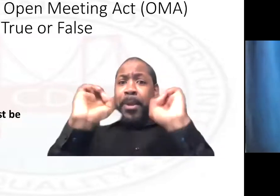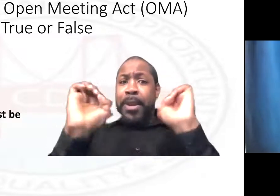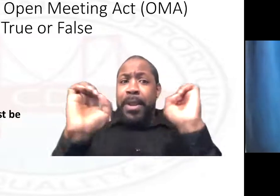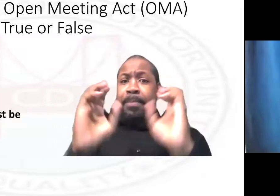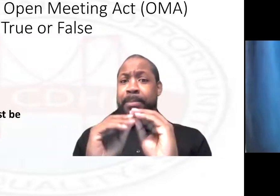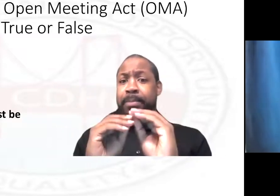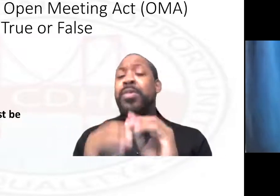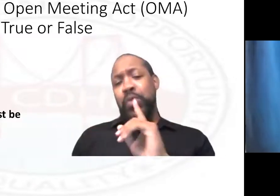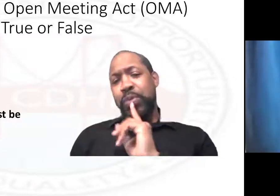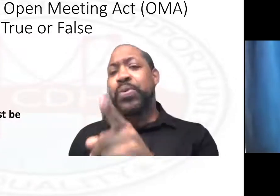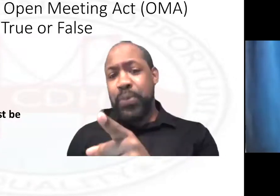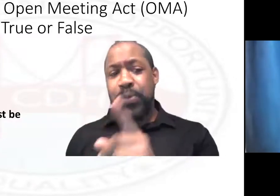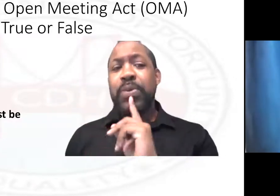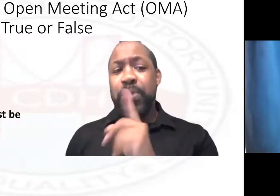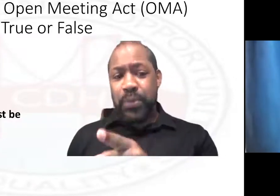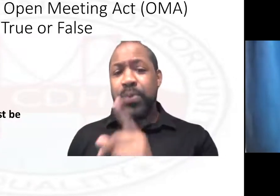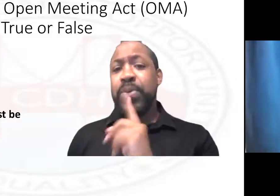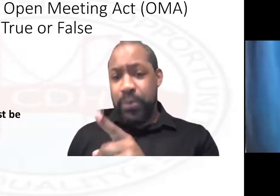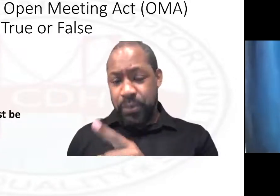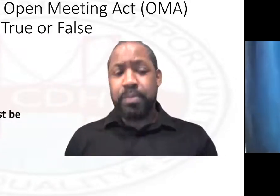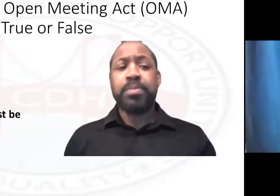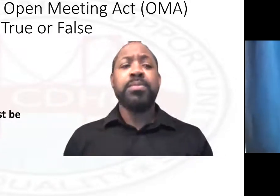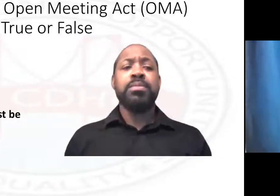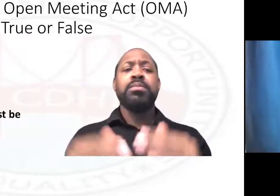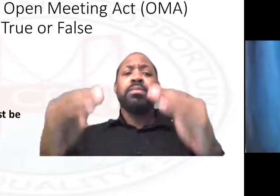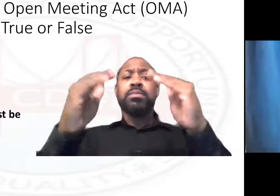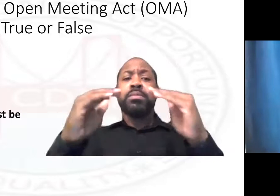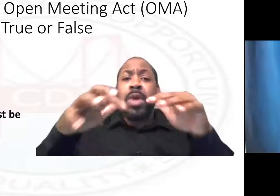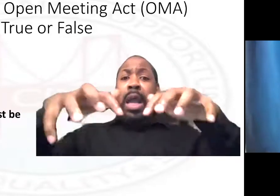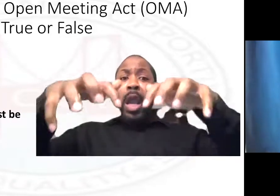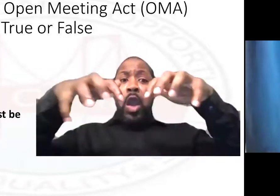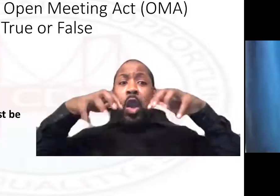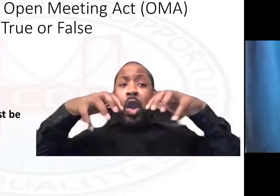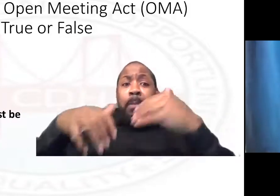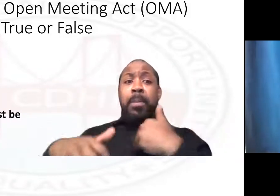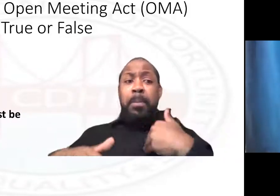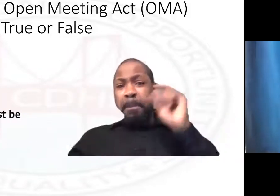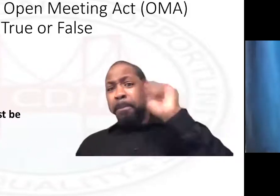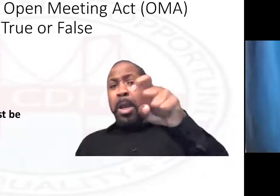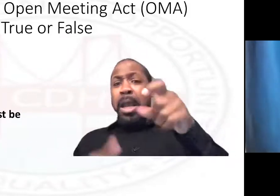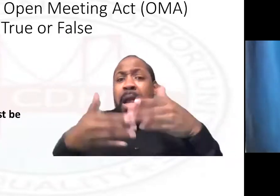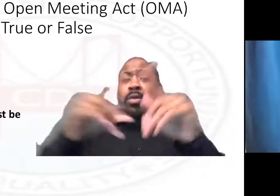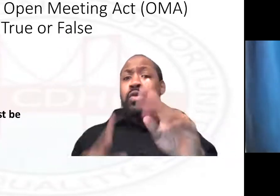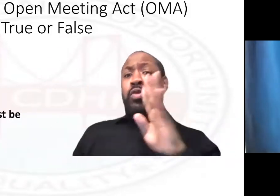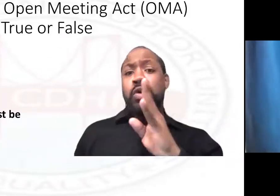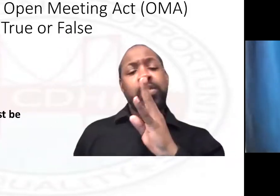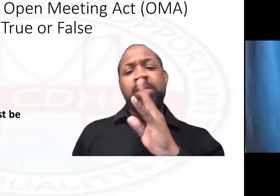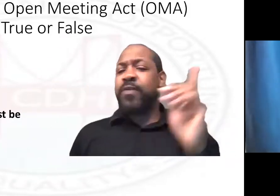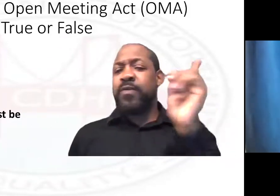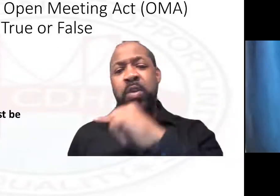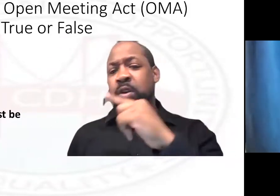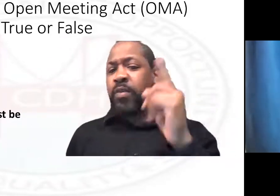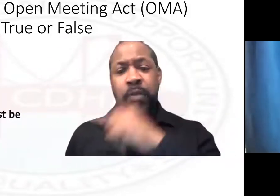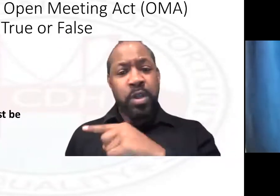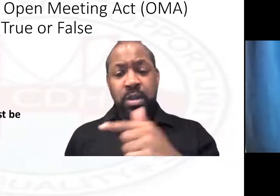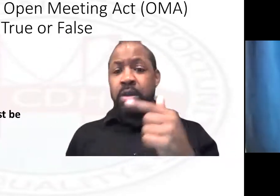So is it possible to have an emergency meeting? And yes, it is possible. So audience members must